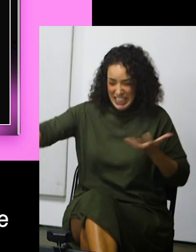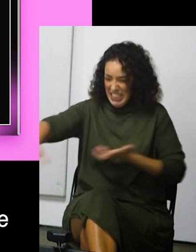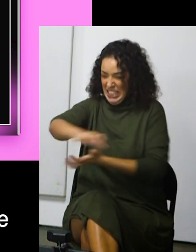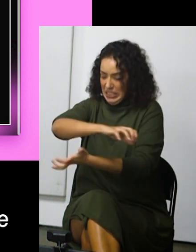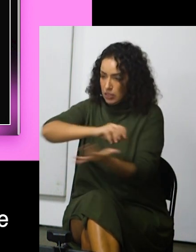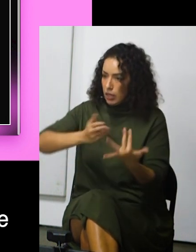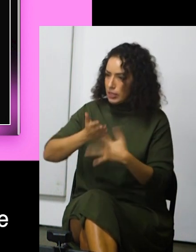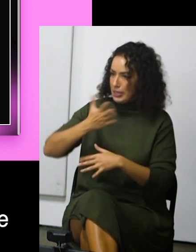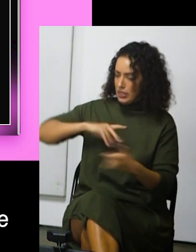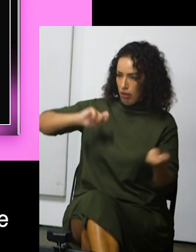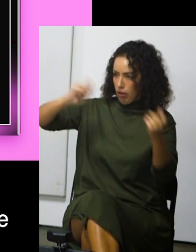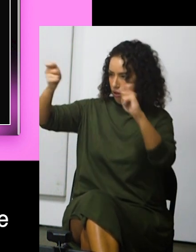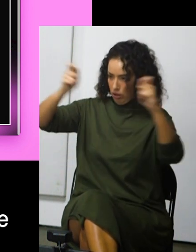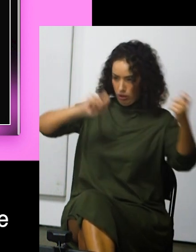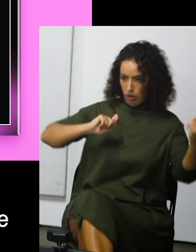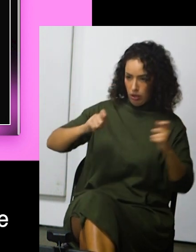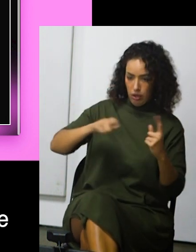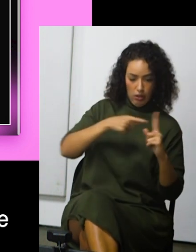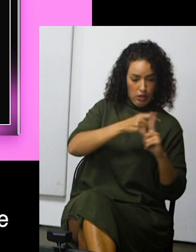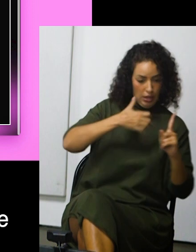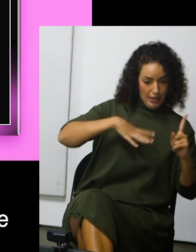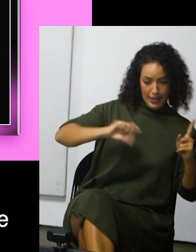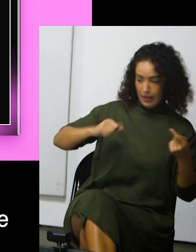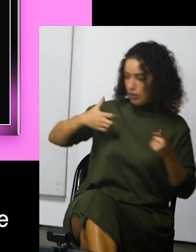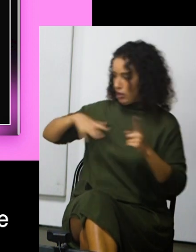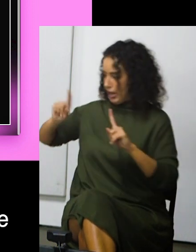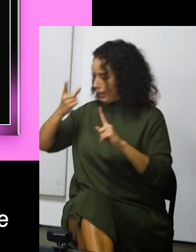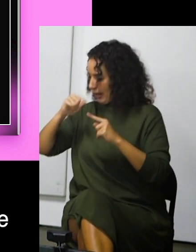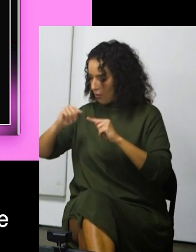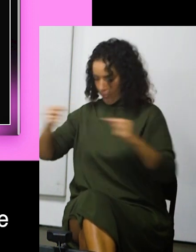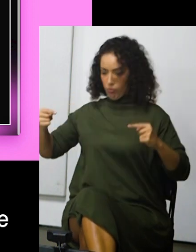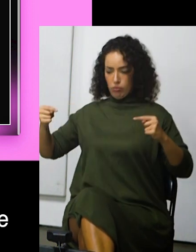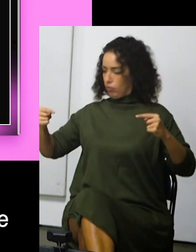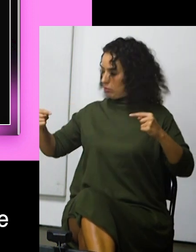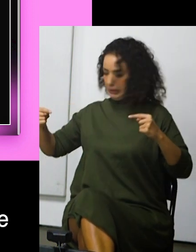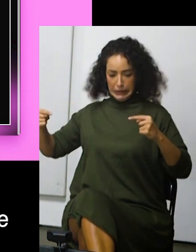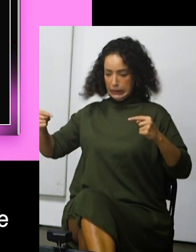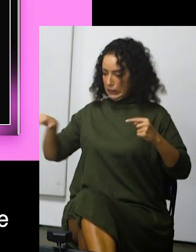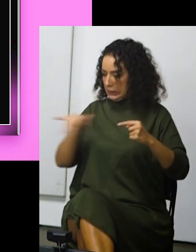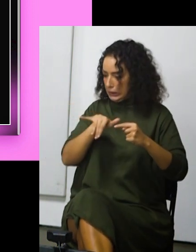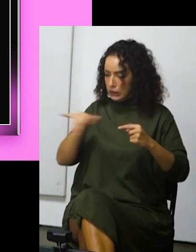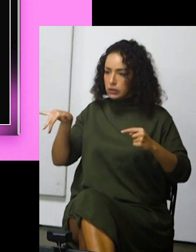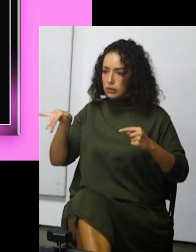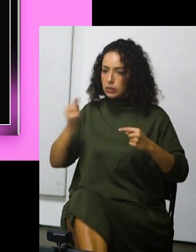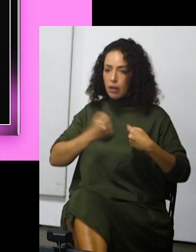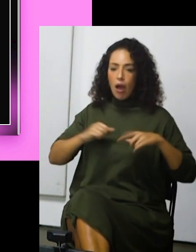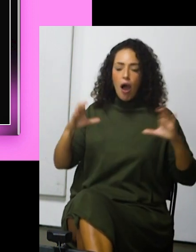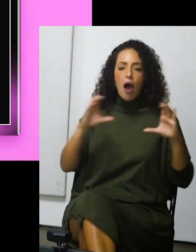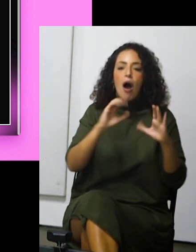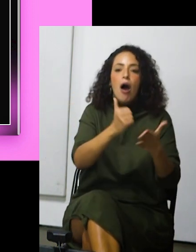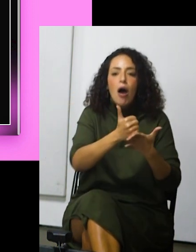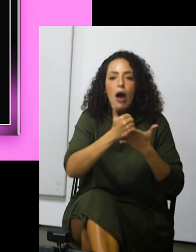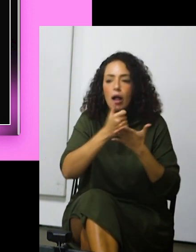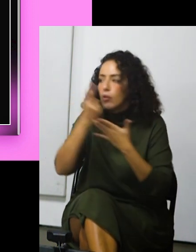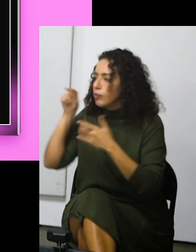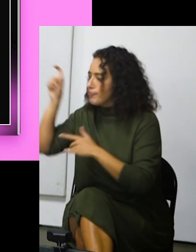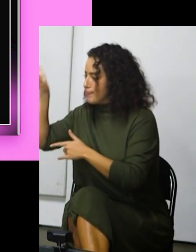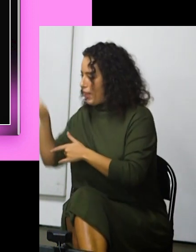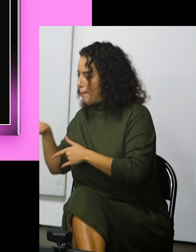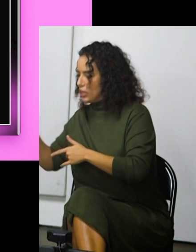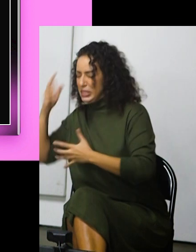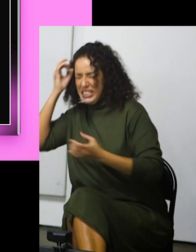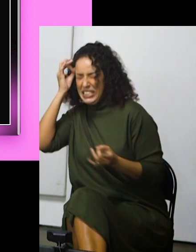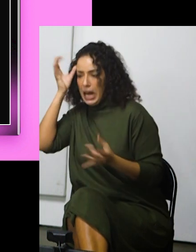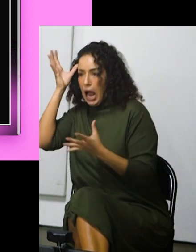rapidly. Two people's needs might completely contradict each other. Someone's comfort might be someone else's distress. Beginning